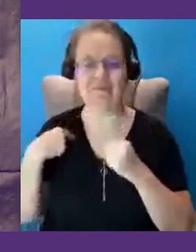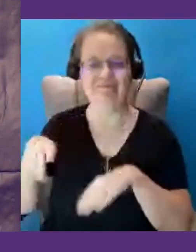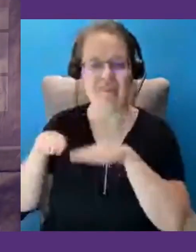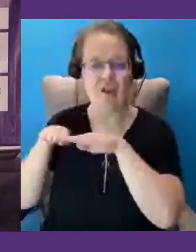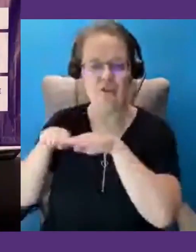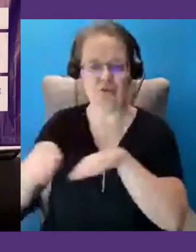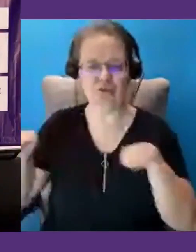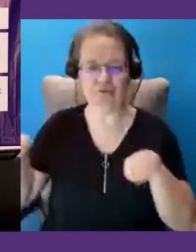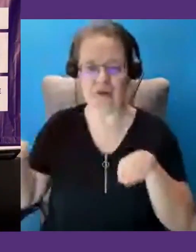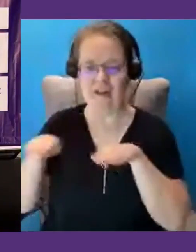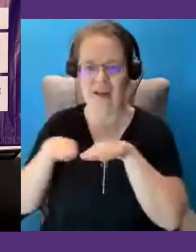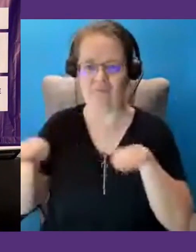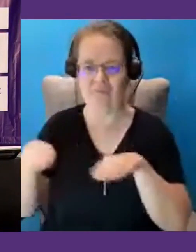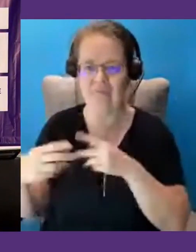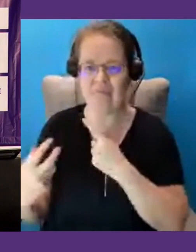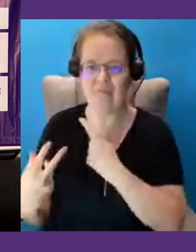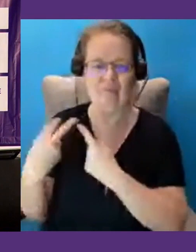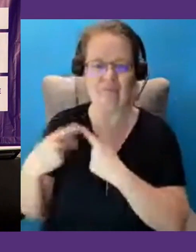Head.